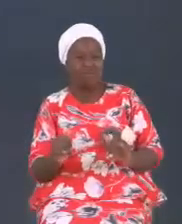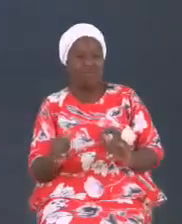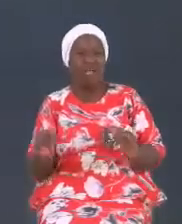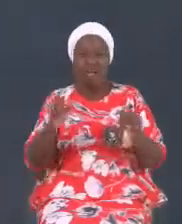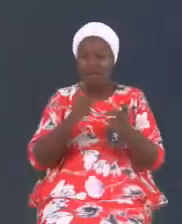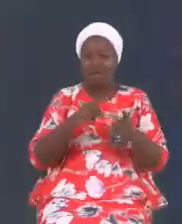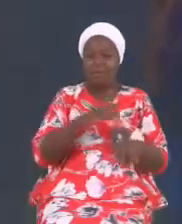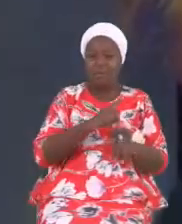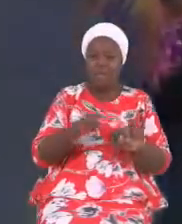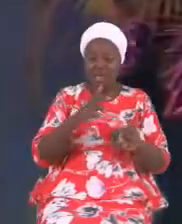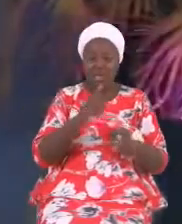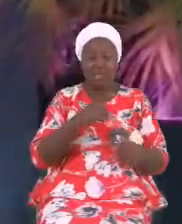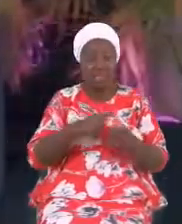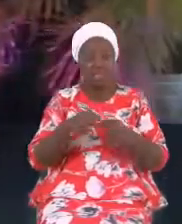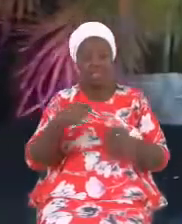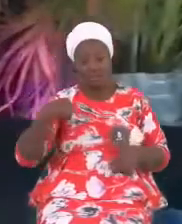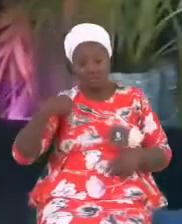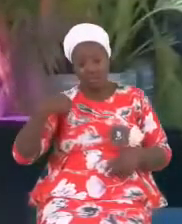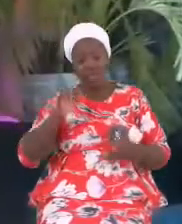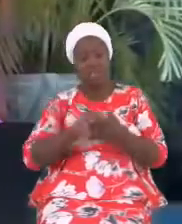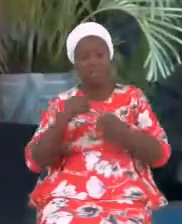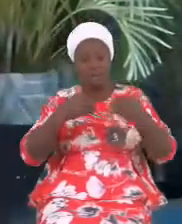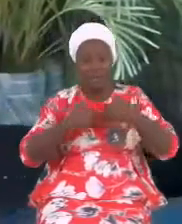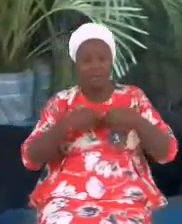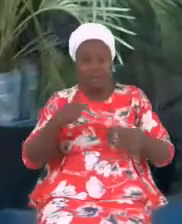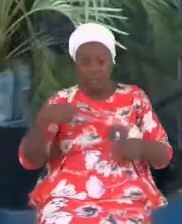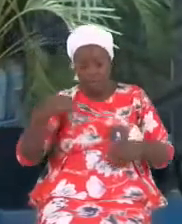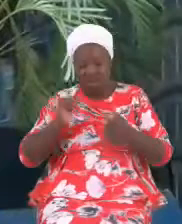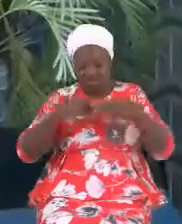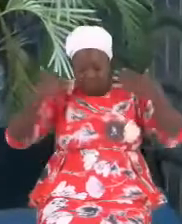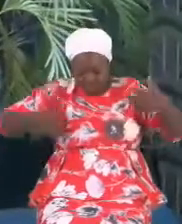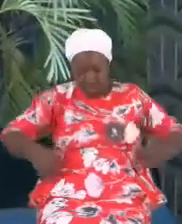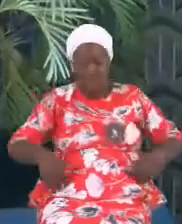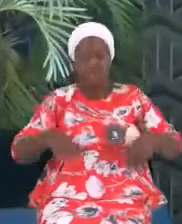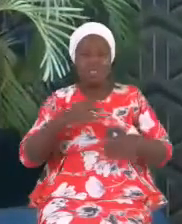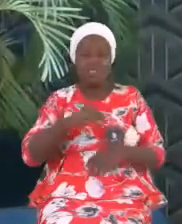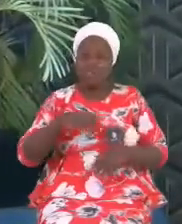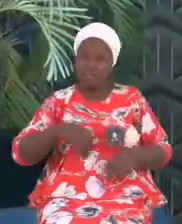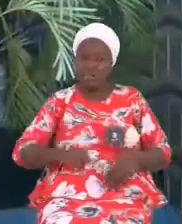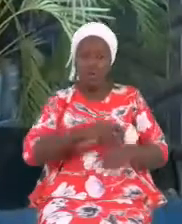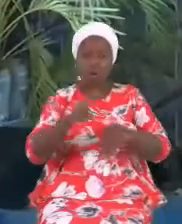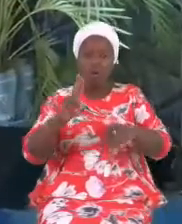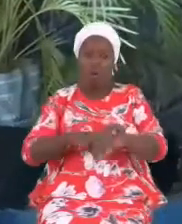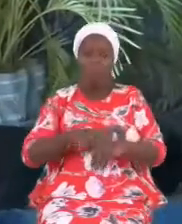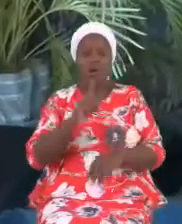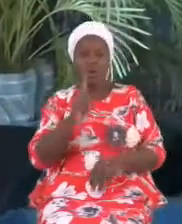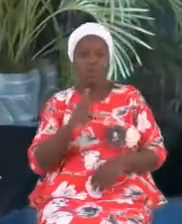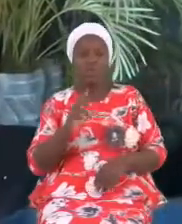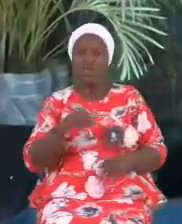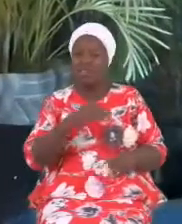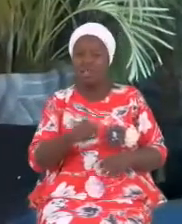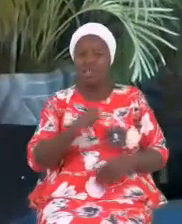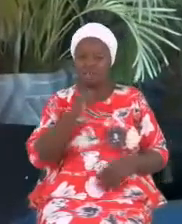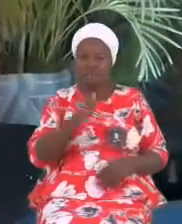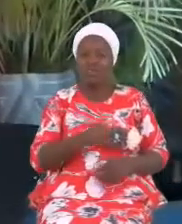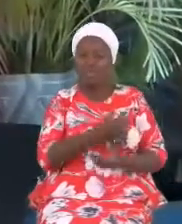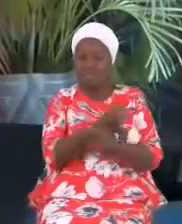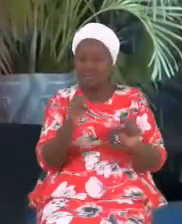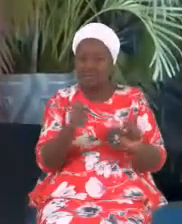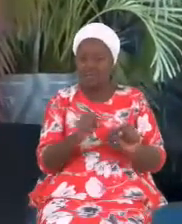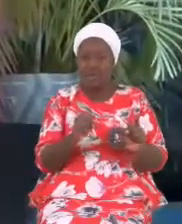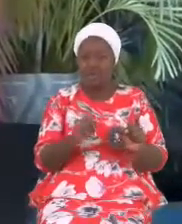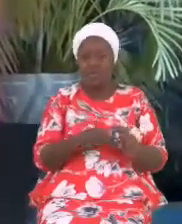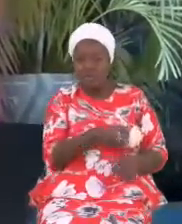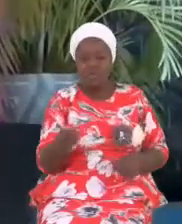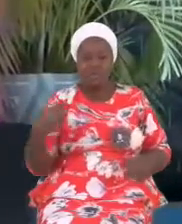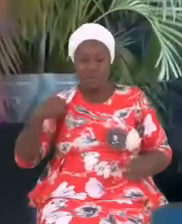we have, the clothes we put on, they're still a normal clothes. They are not redeemed, those clothes. Those clothes are